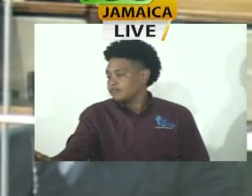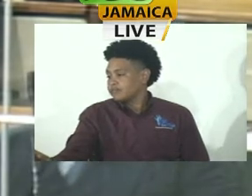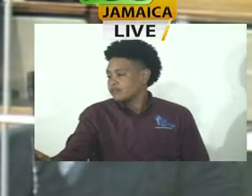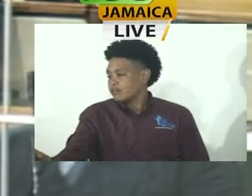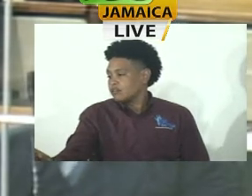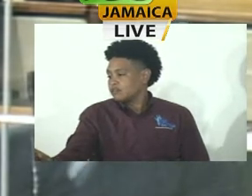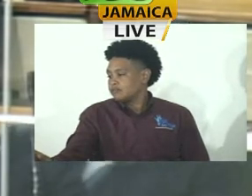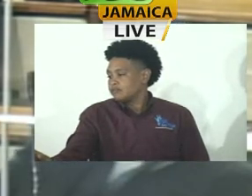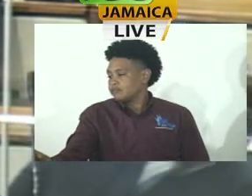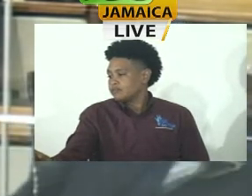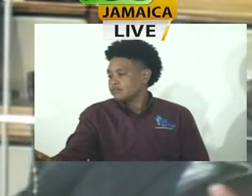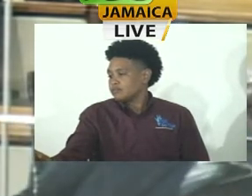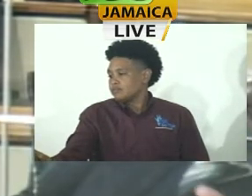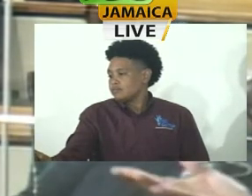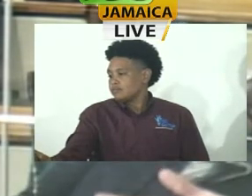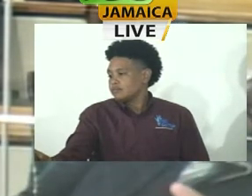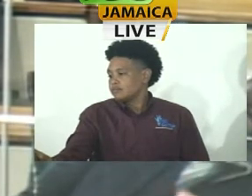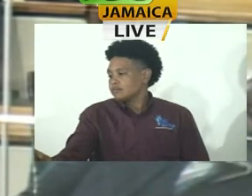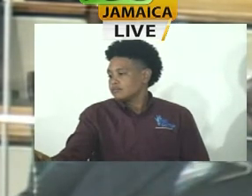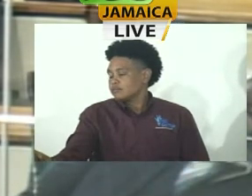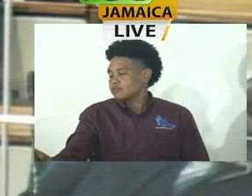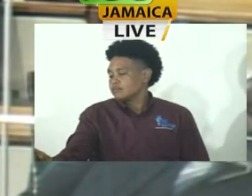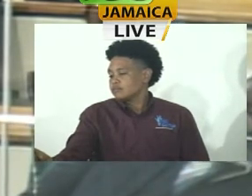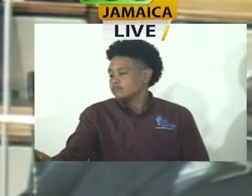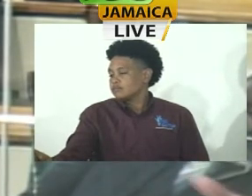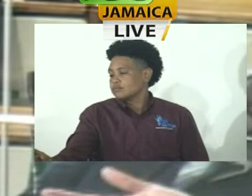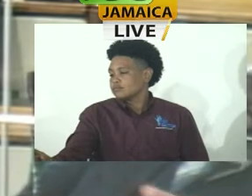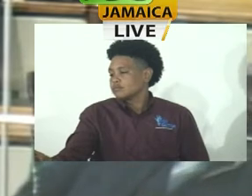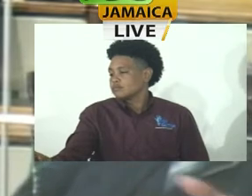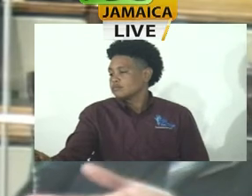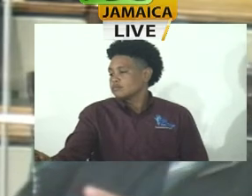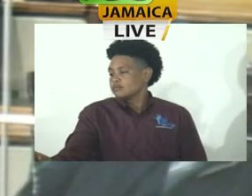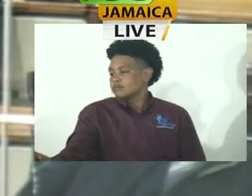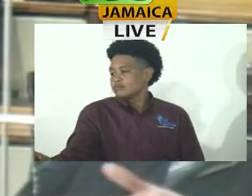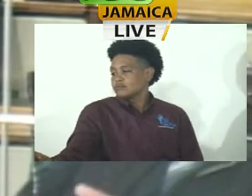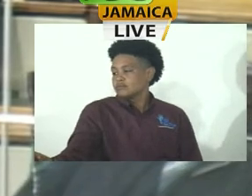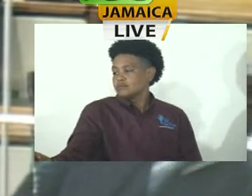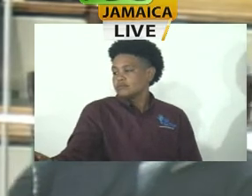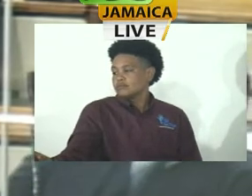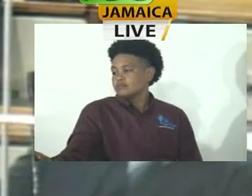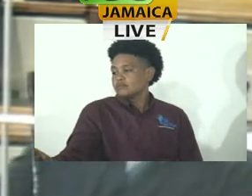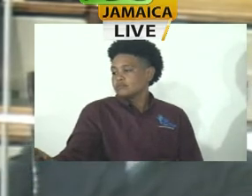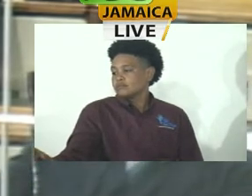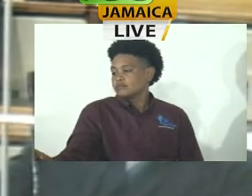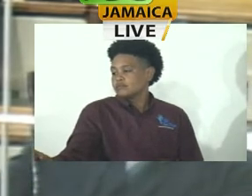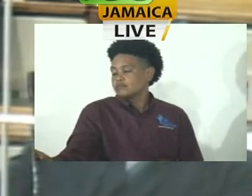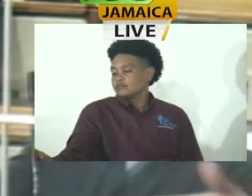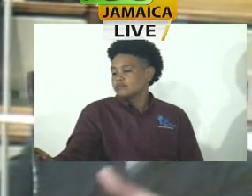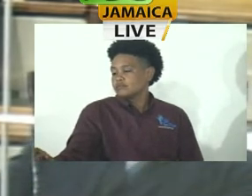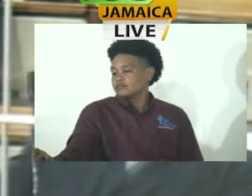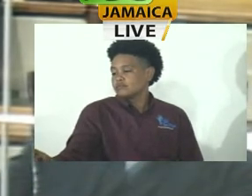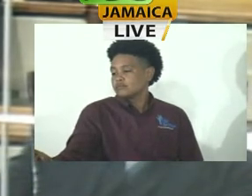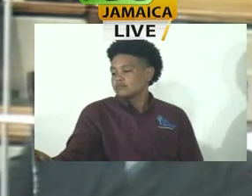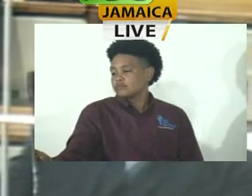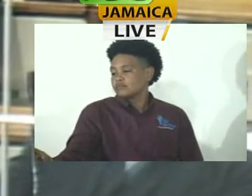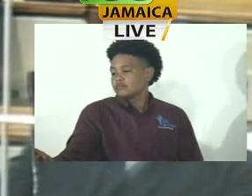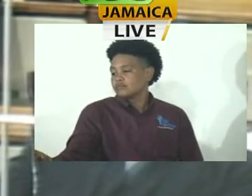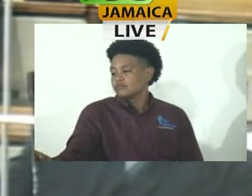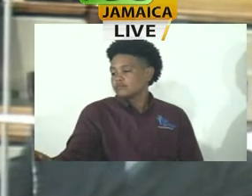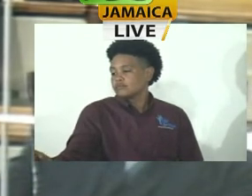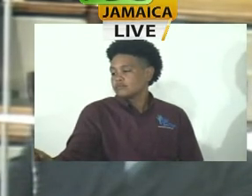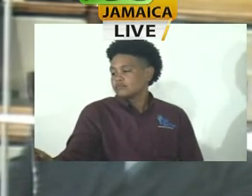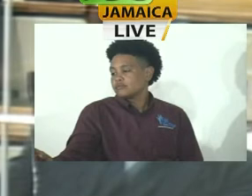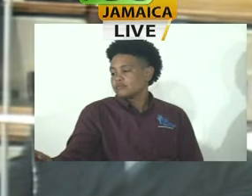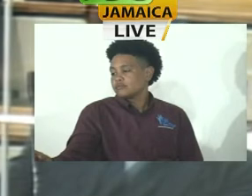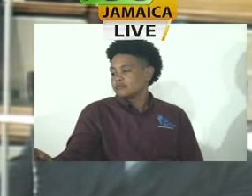the the medical both it is actually both because decisions would be made sometimes arbitrary and decisions would be made according to